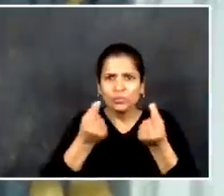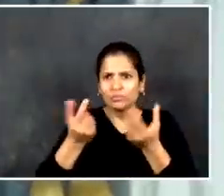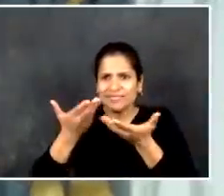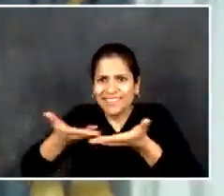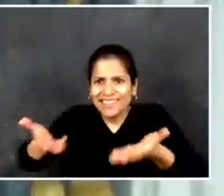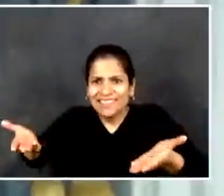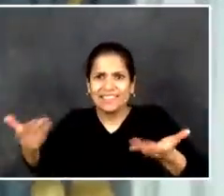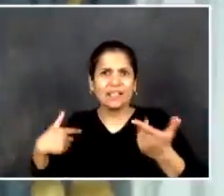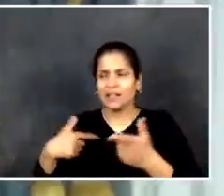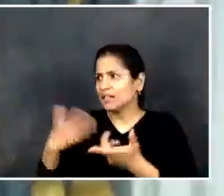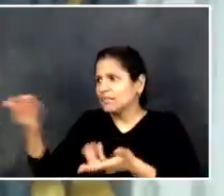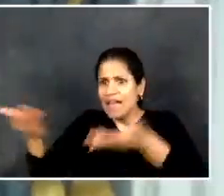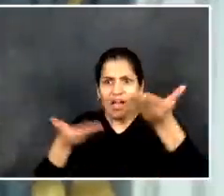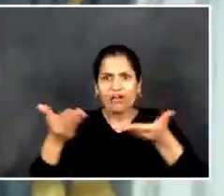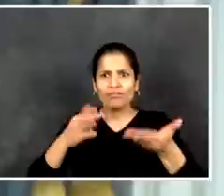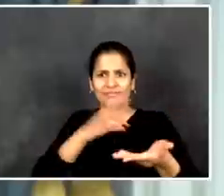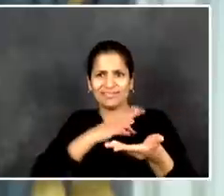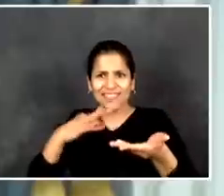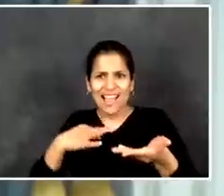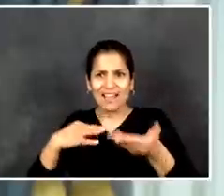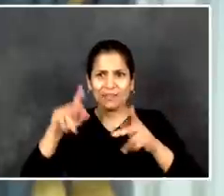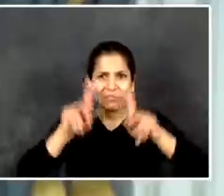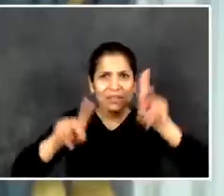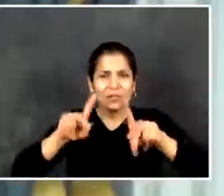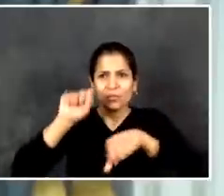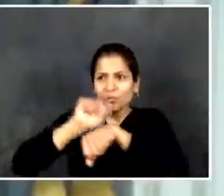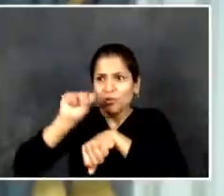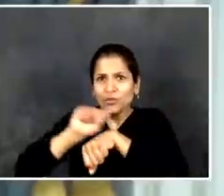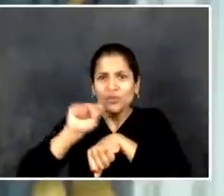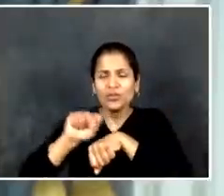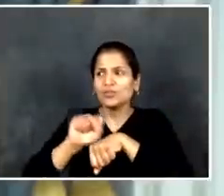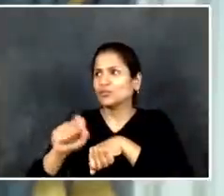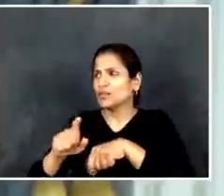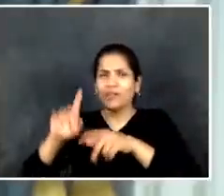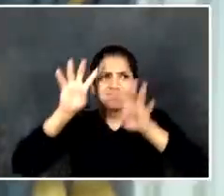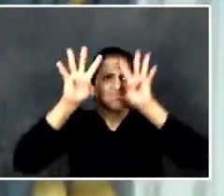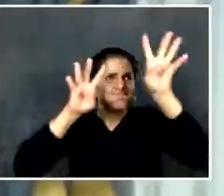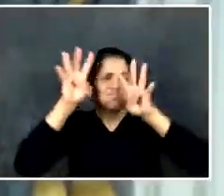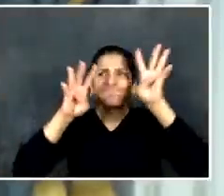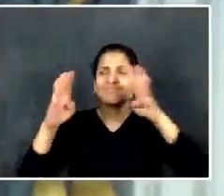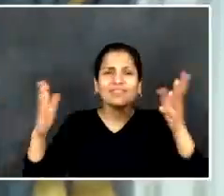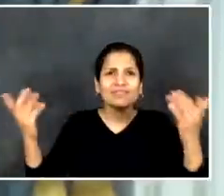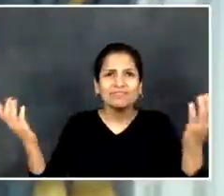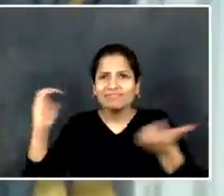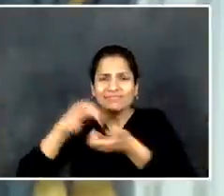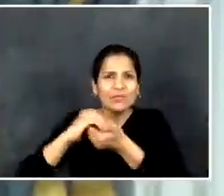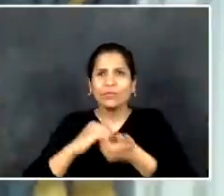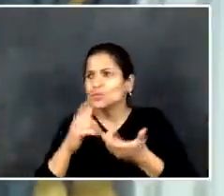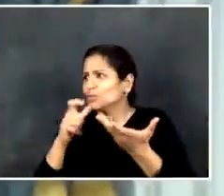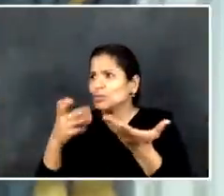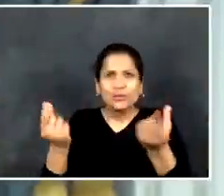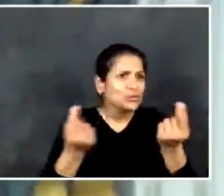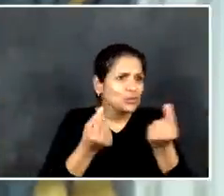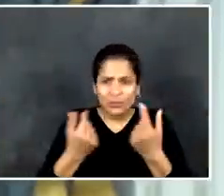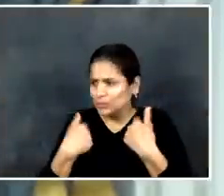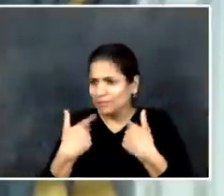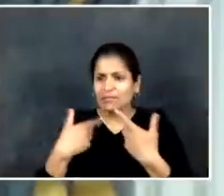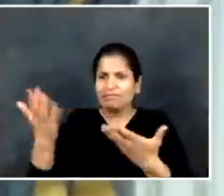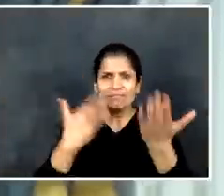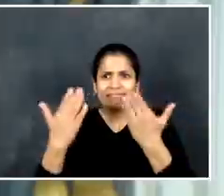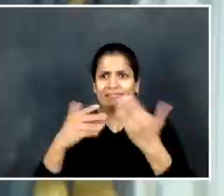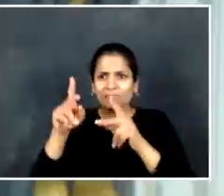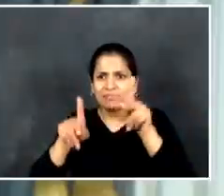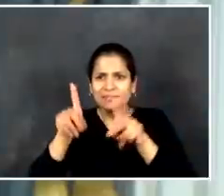and inventors that were around New Lab, the engineers and experts over at Boyce Technologies, and we all started